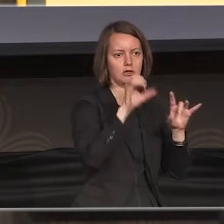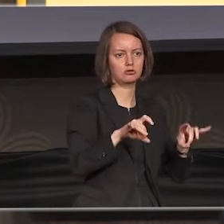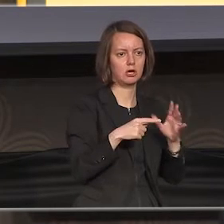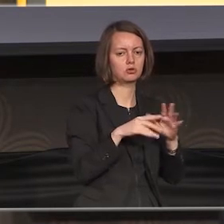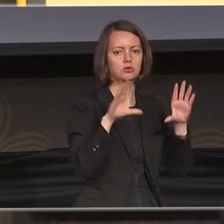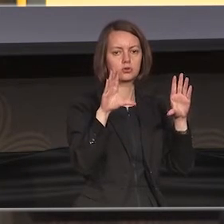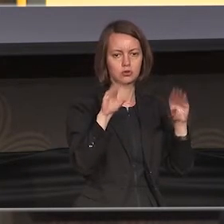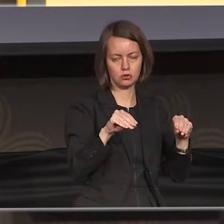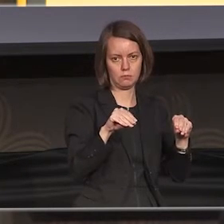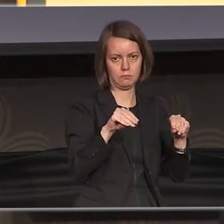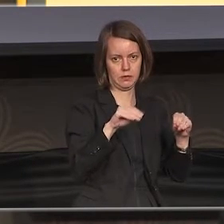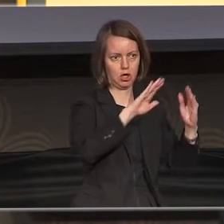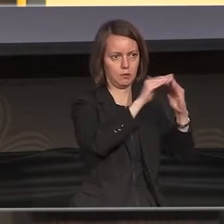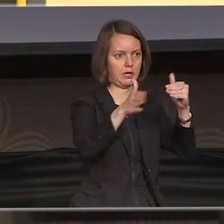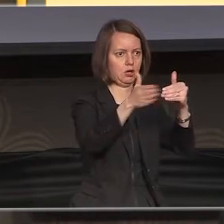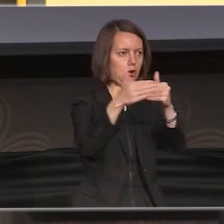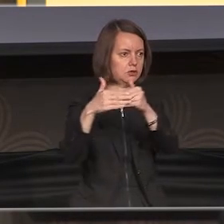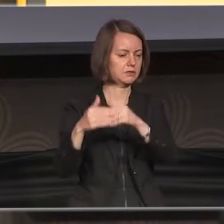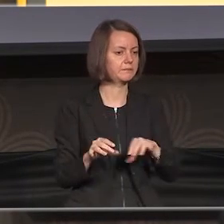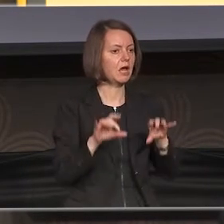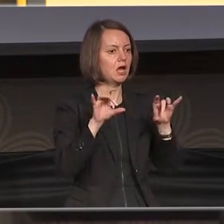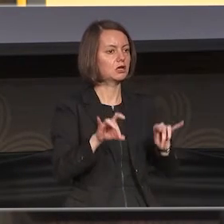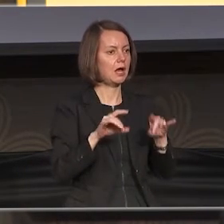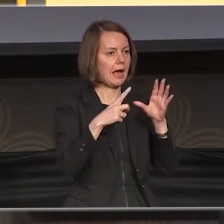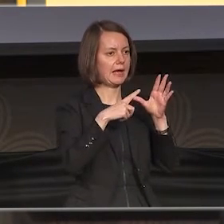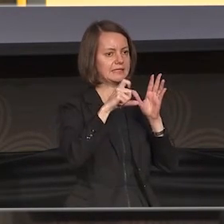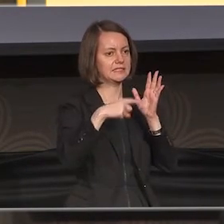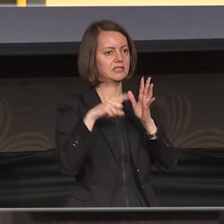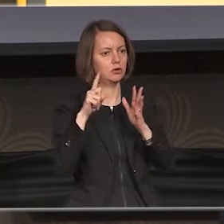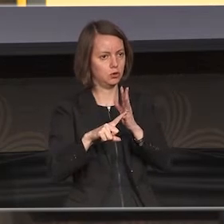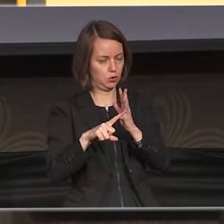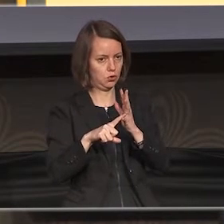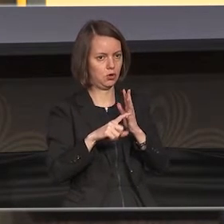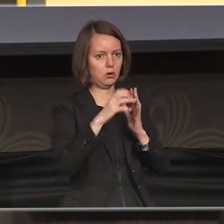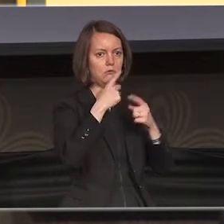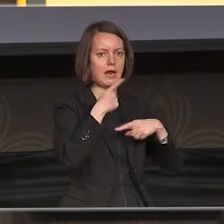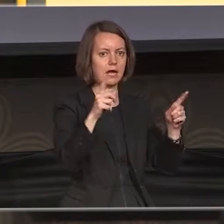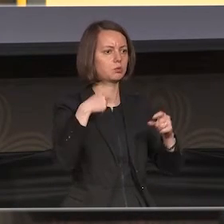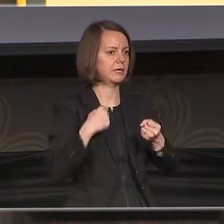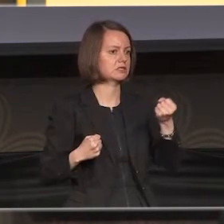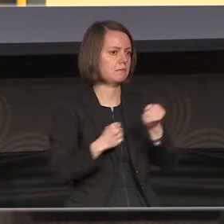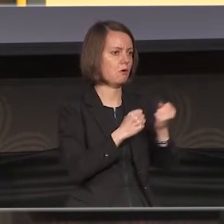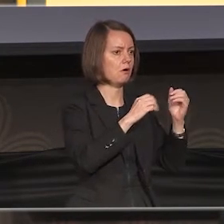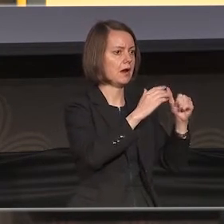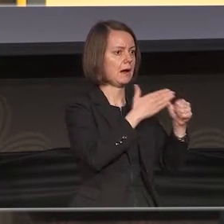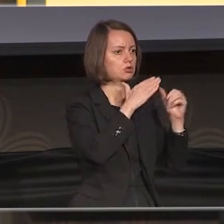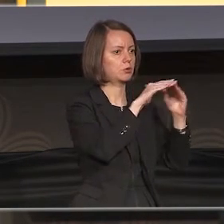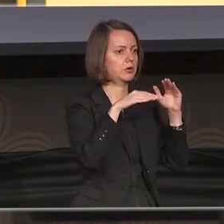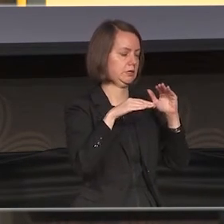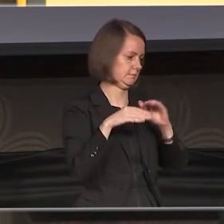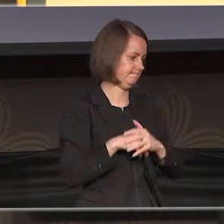Aboriginal communities. The Australian Council of Trade Unions released a statement in support of Aboriginal communities on March